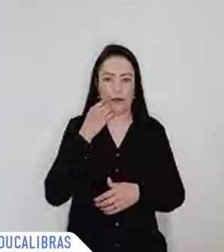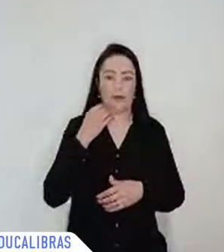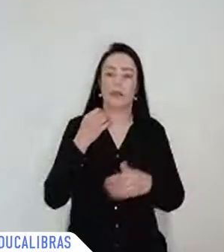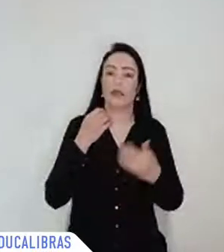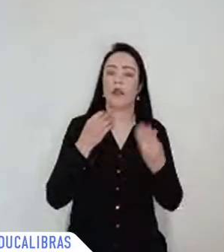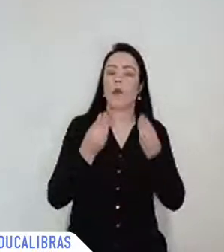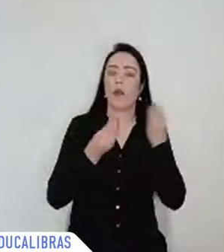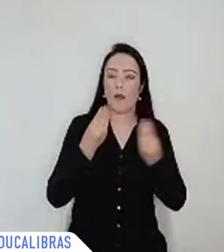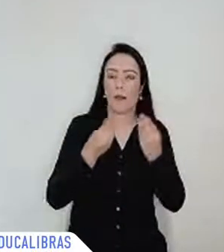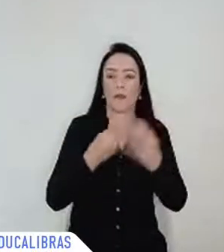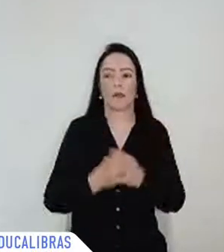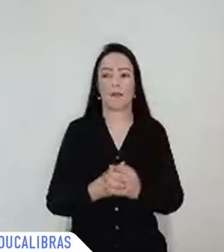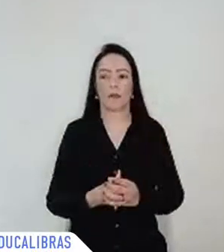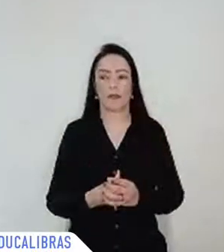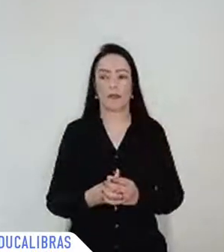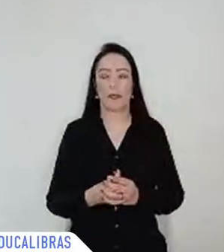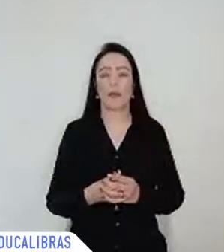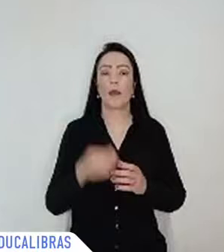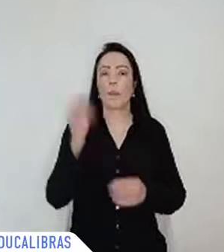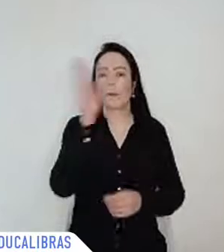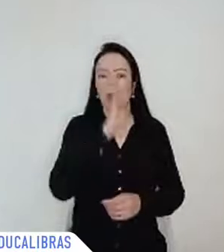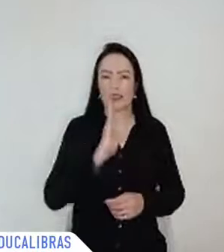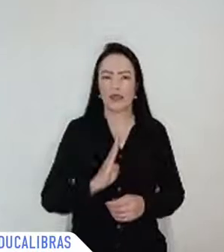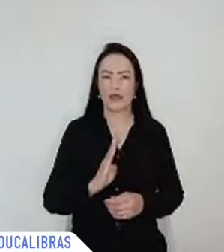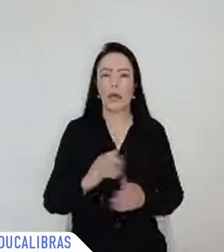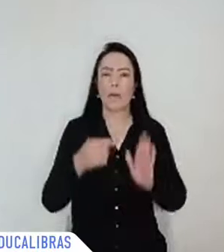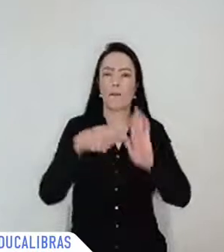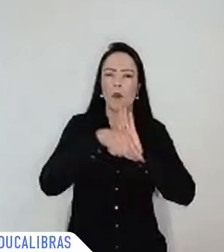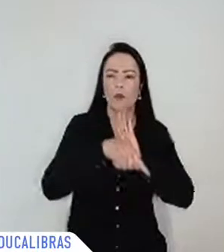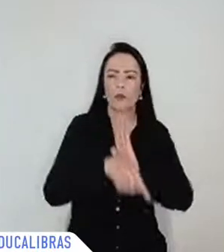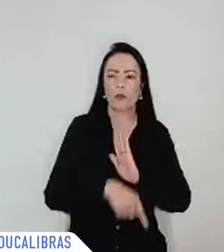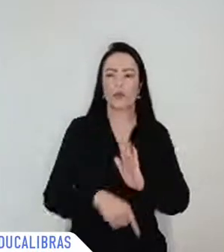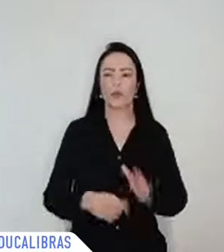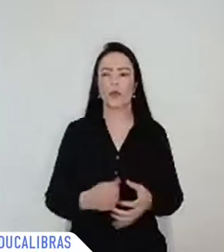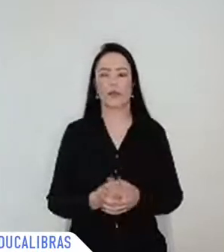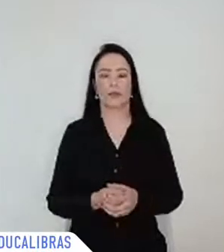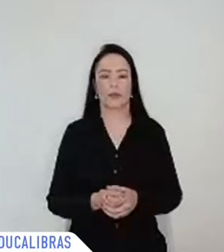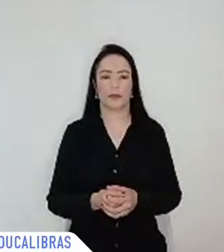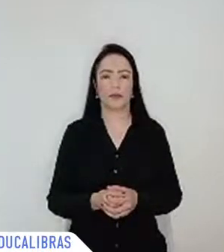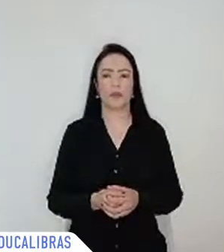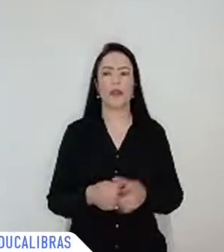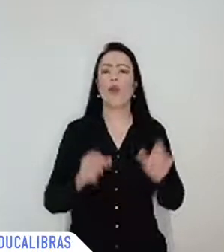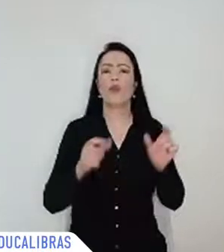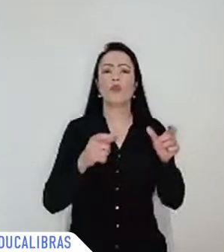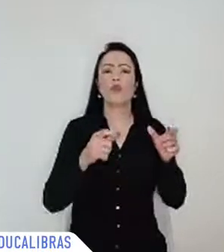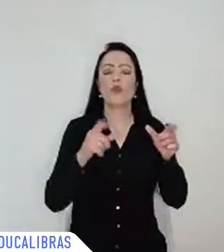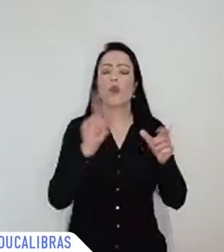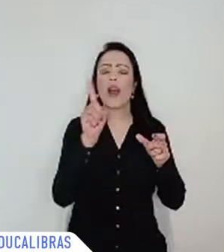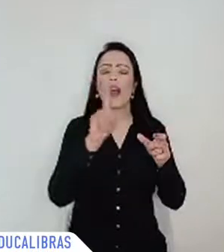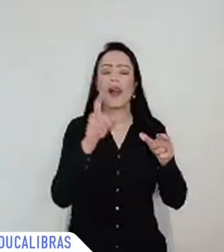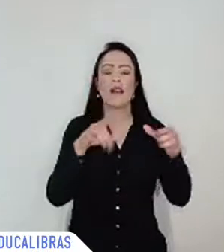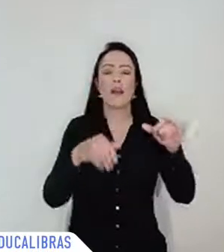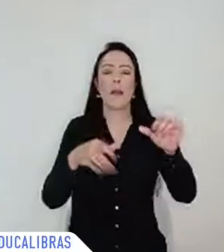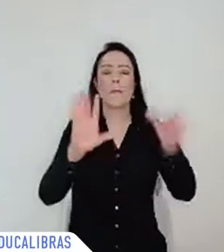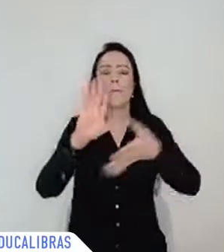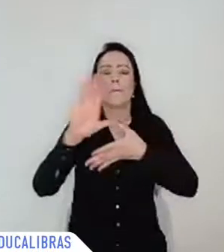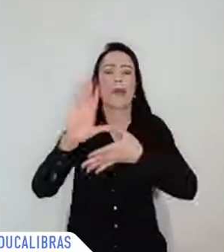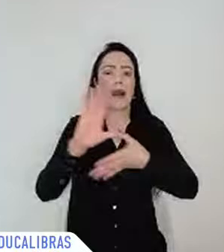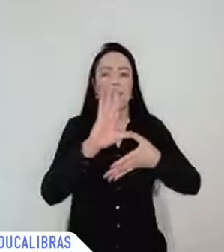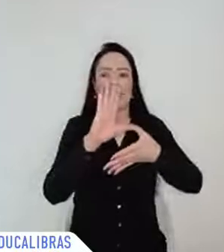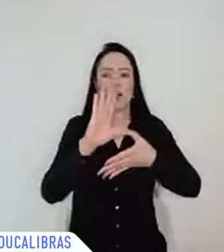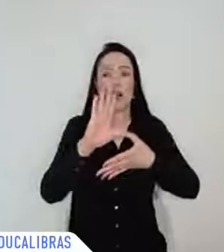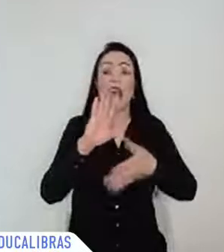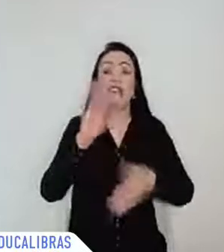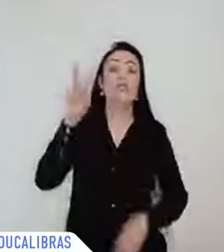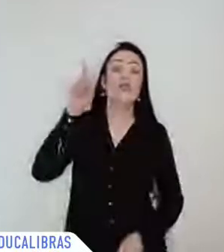Bolsonarism. Bolsonarism dialogued with a very deep Brazil, and the deep Brazil